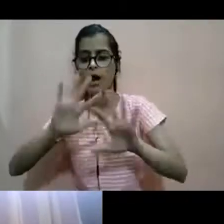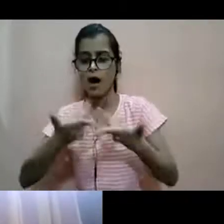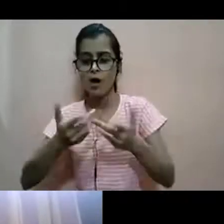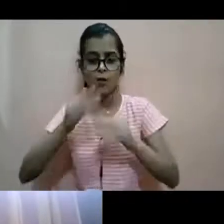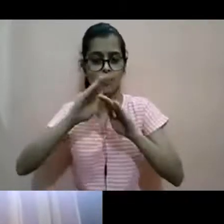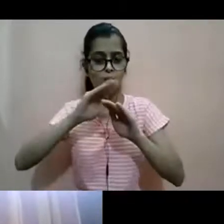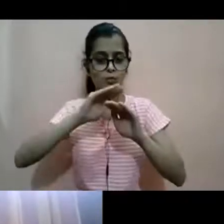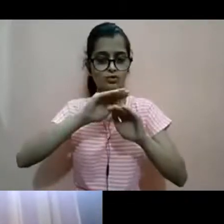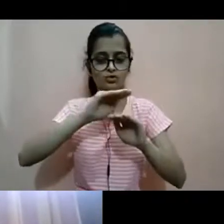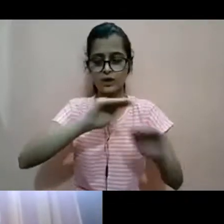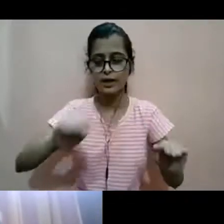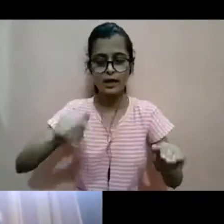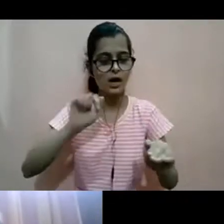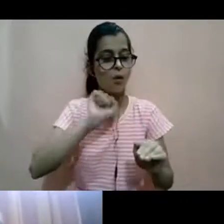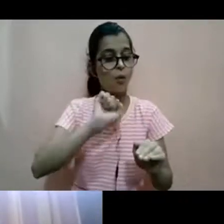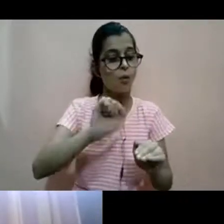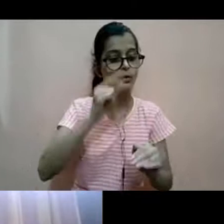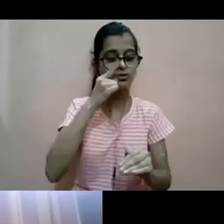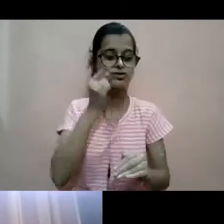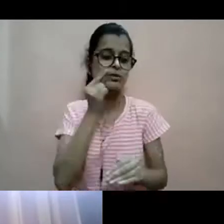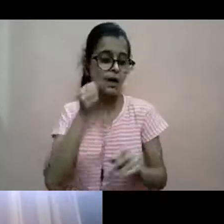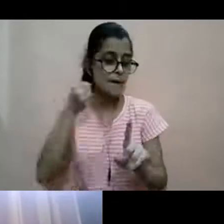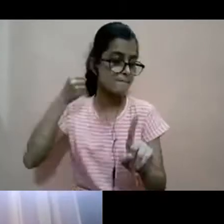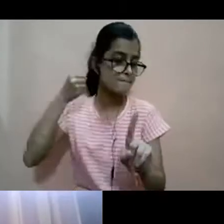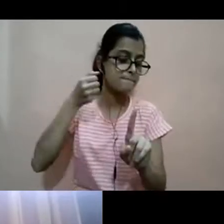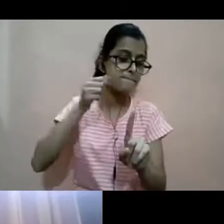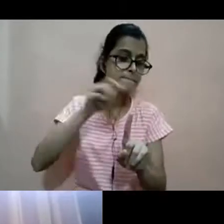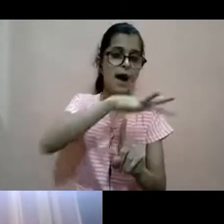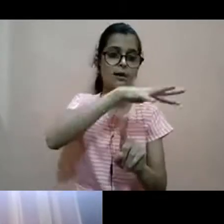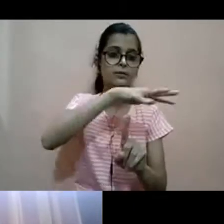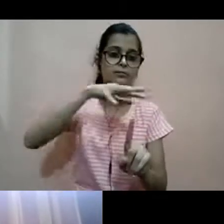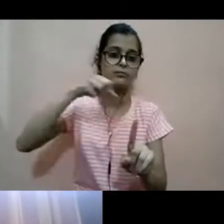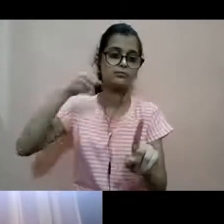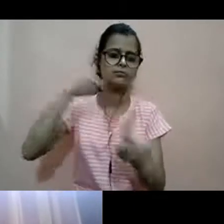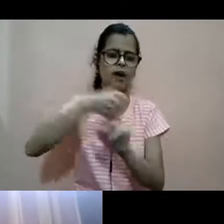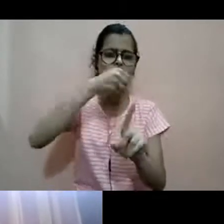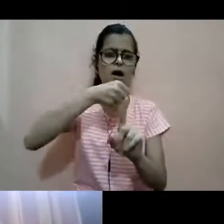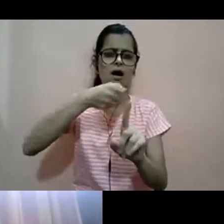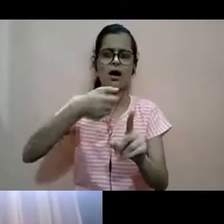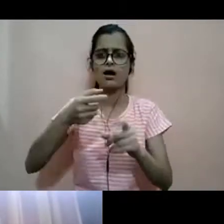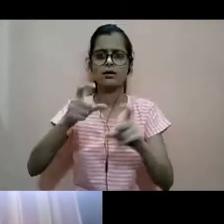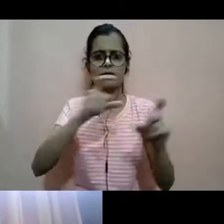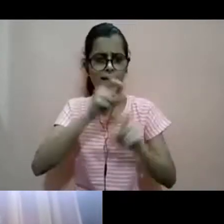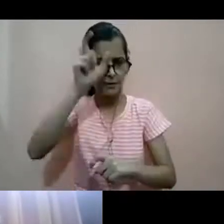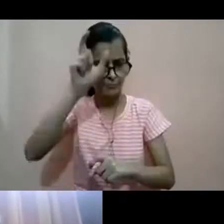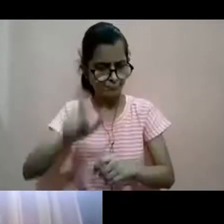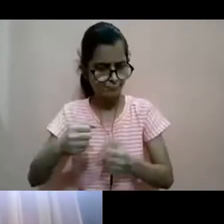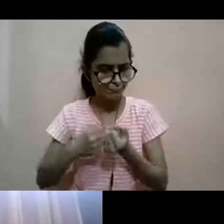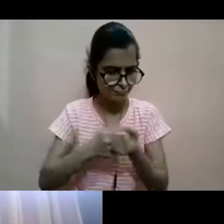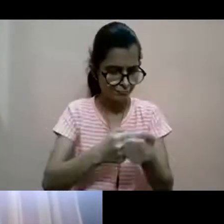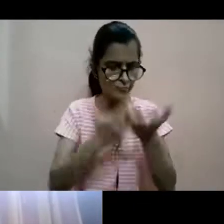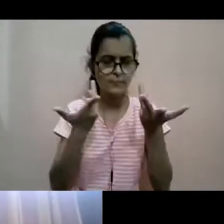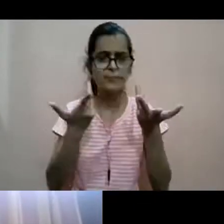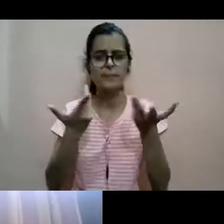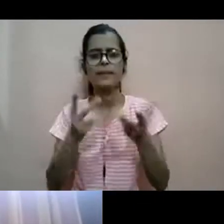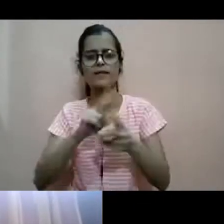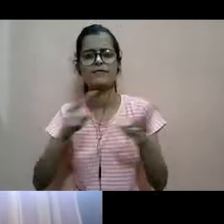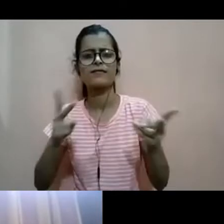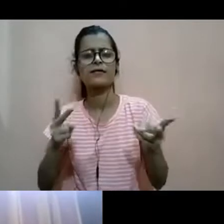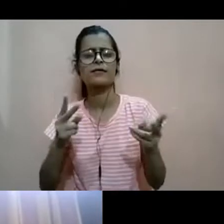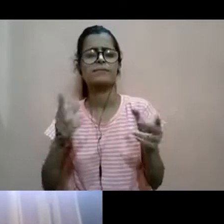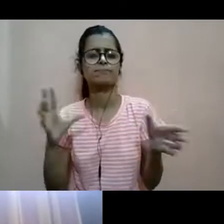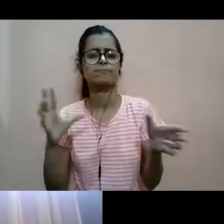child's gender impacts the kind of trajectory that is taken in a family's caregiving journey. So I